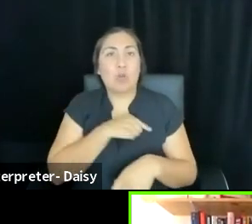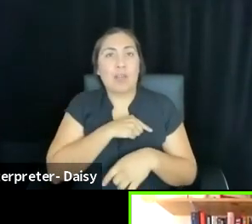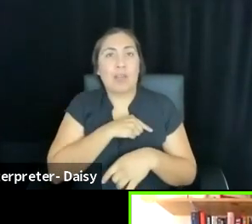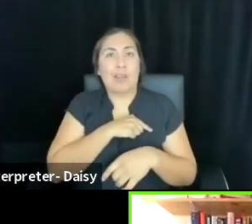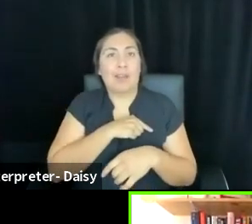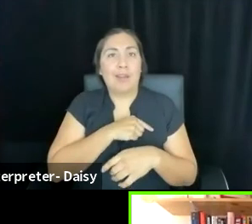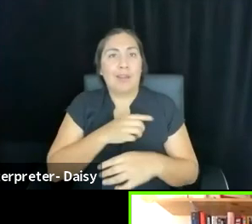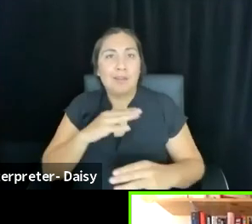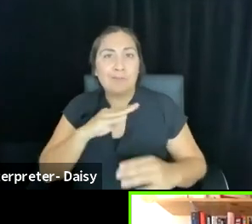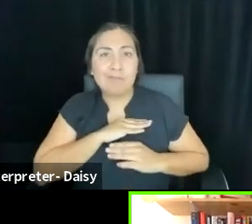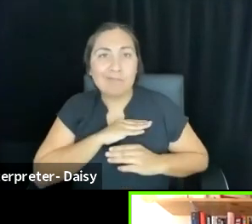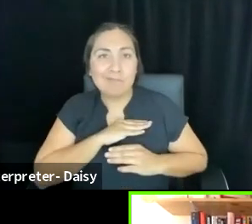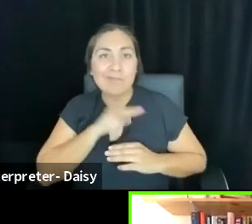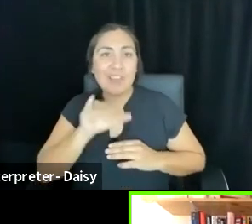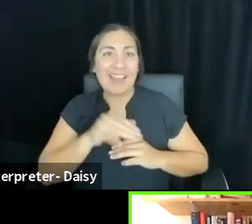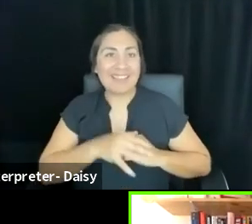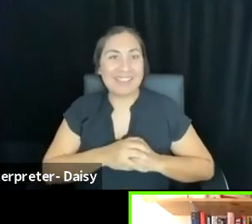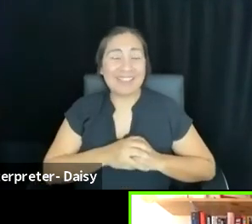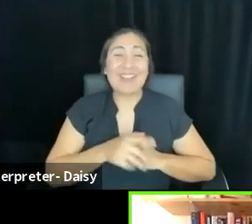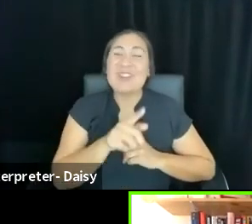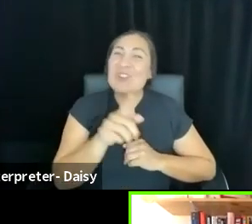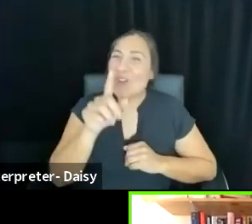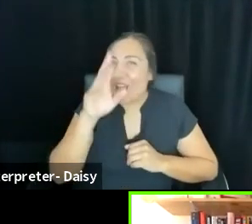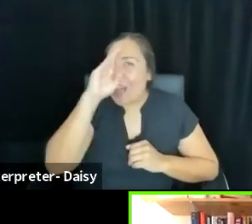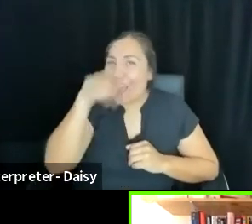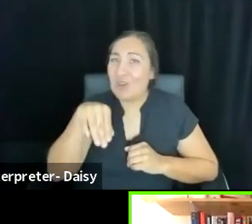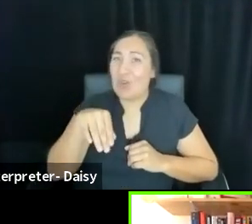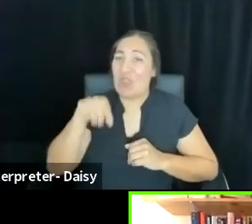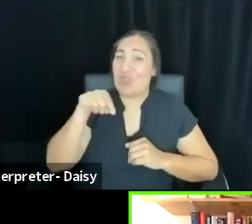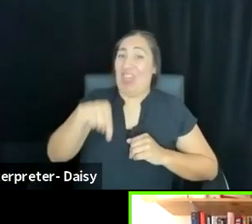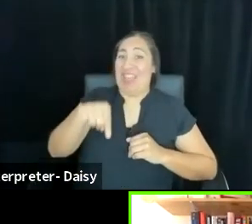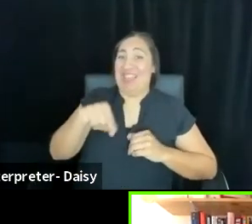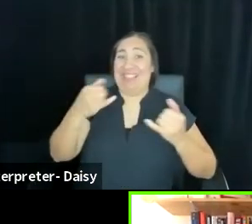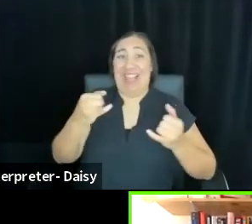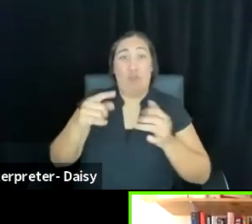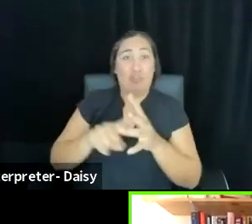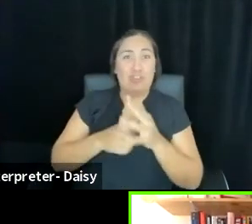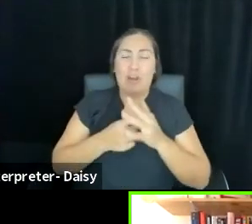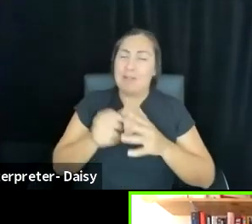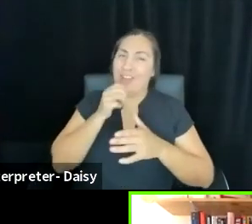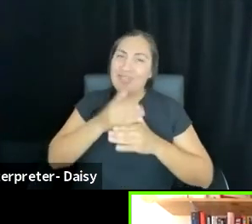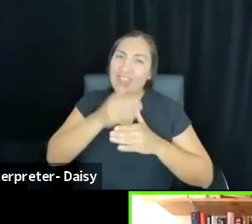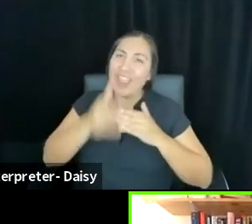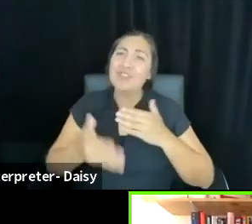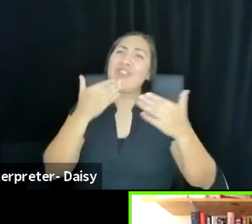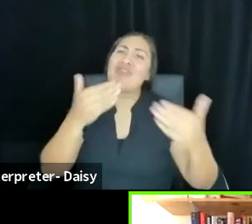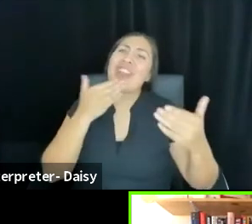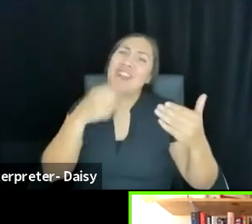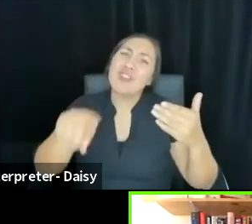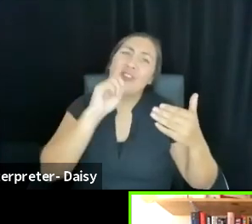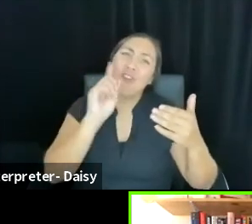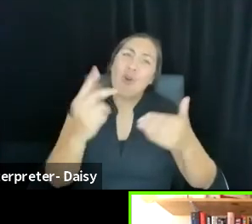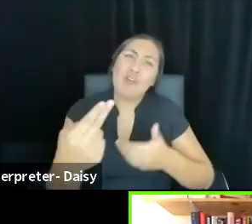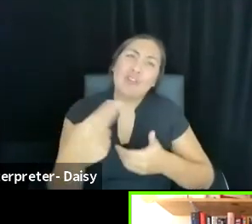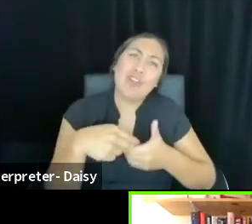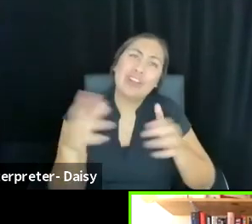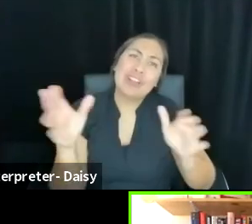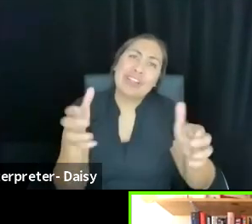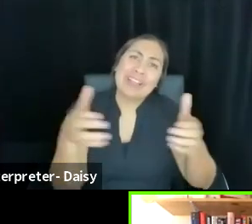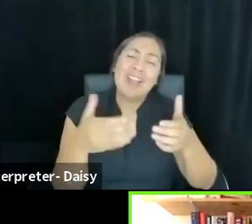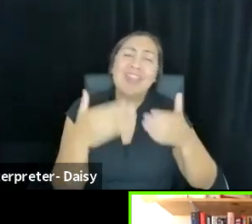I know this is going to be the start, not the end, of these questions. So thank you all for gathering, and thanks to our wonderful crew